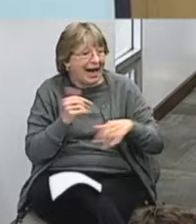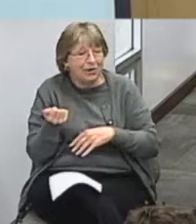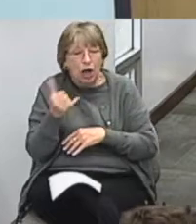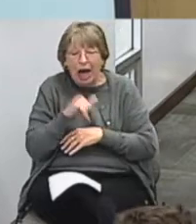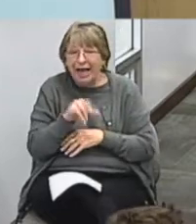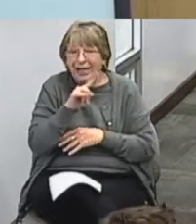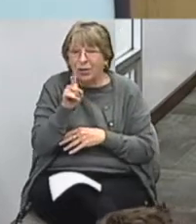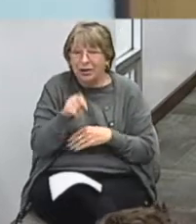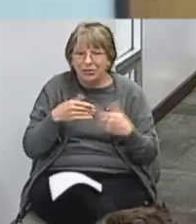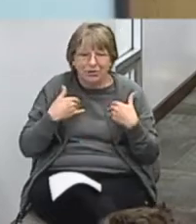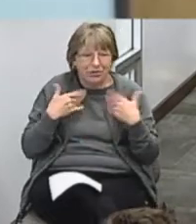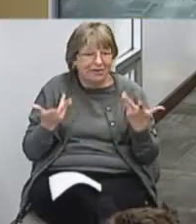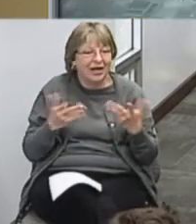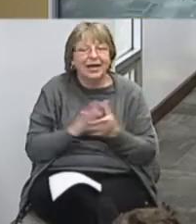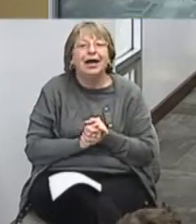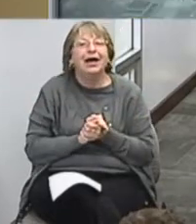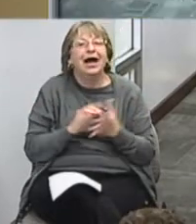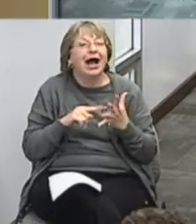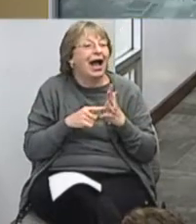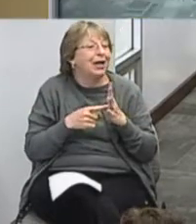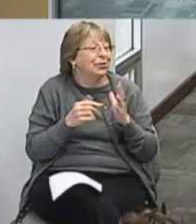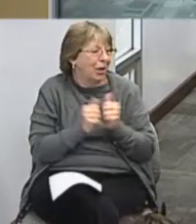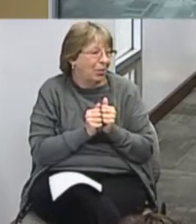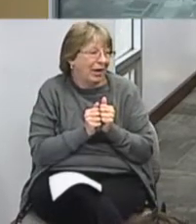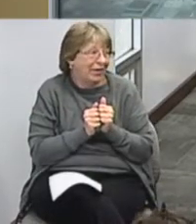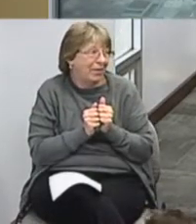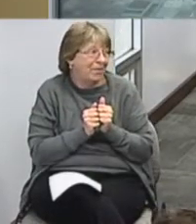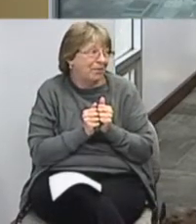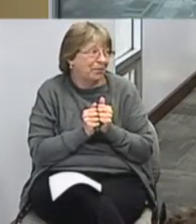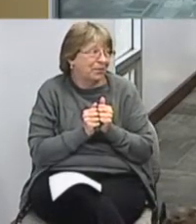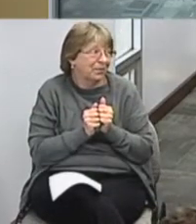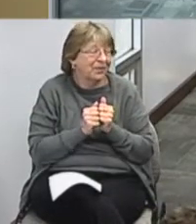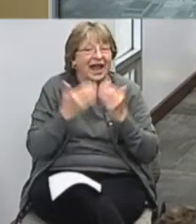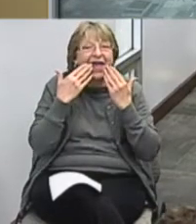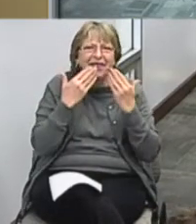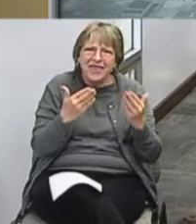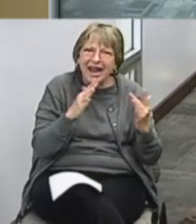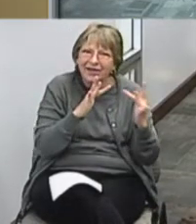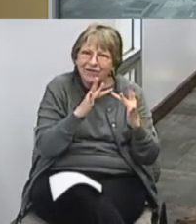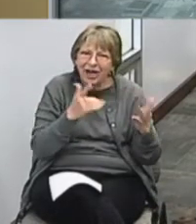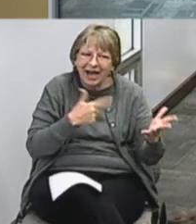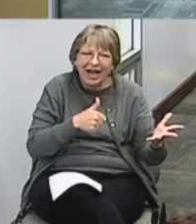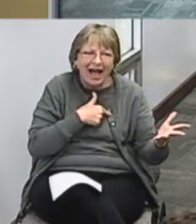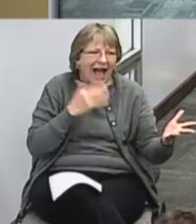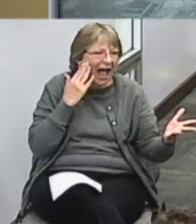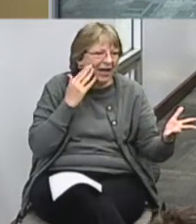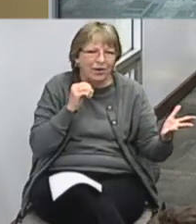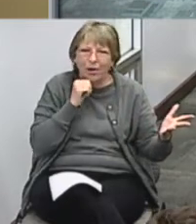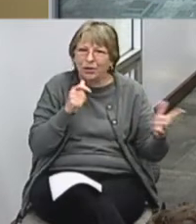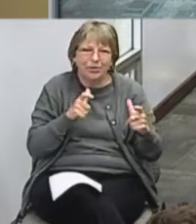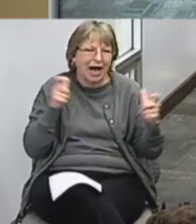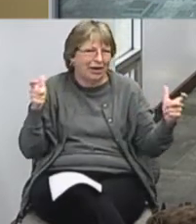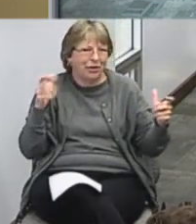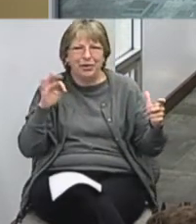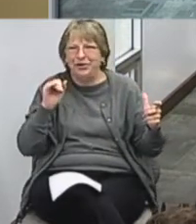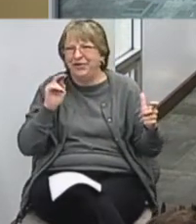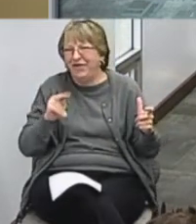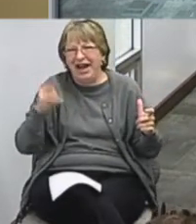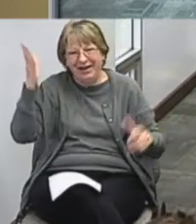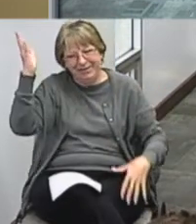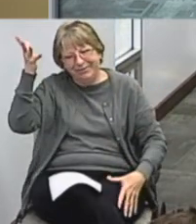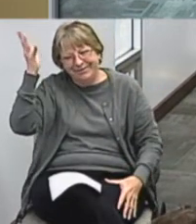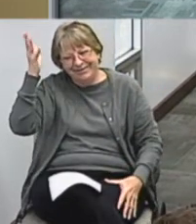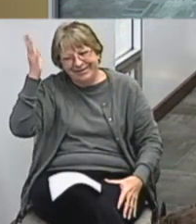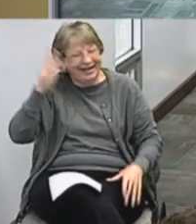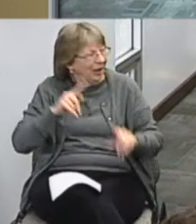have. I'll start with thank you for reaching out. I know you're not a huge fan of public speaking, but I think you do a great job every time you're